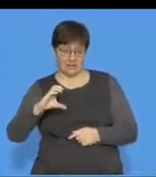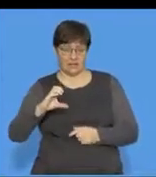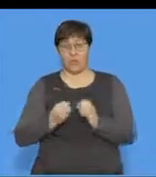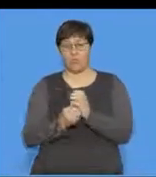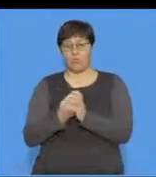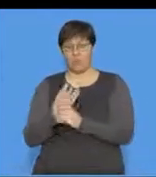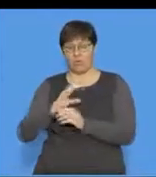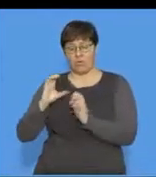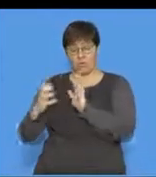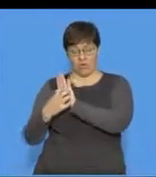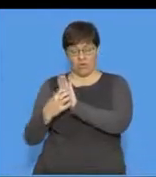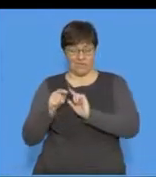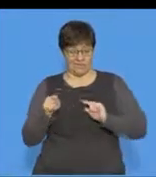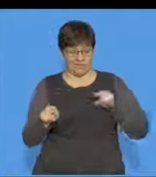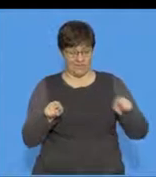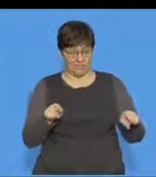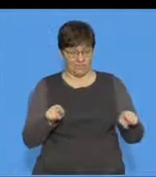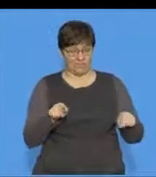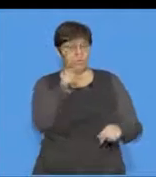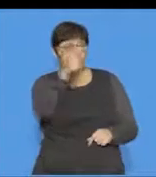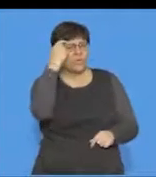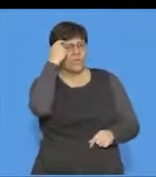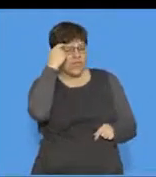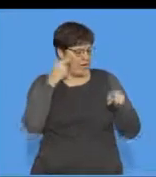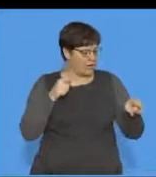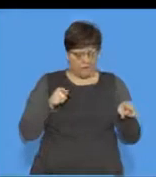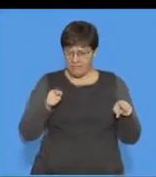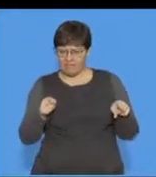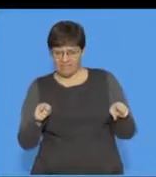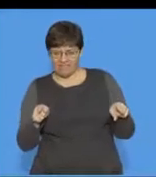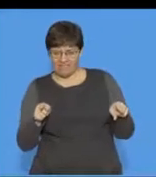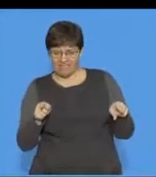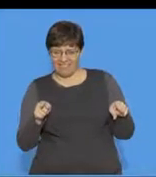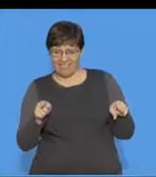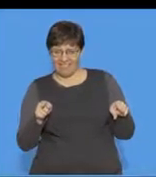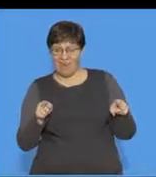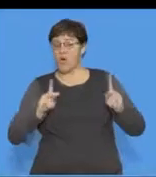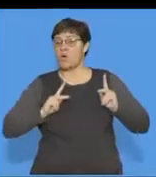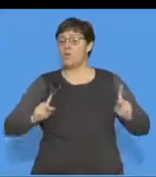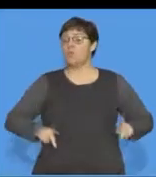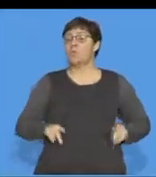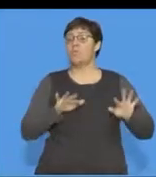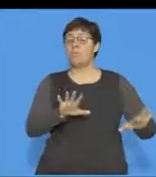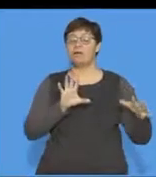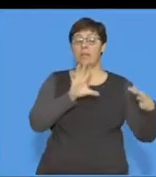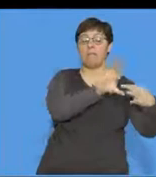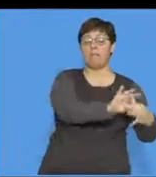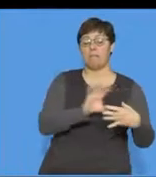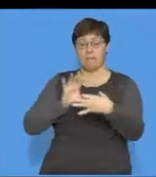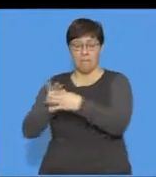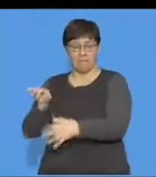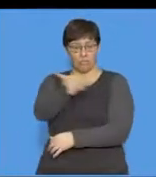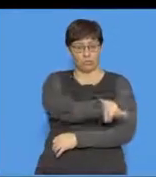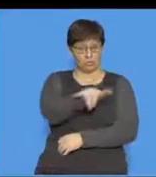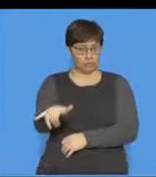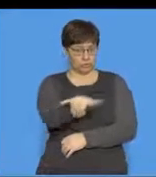you, which do you think will apply in terms of the human population?